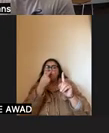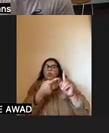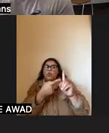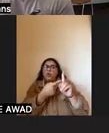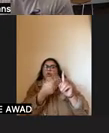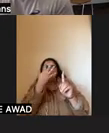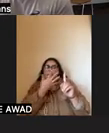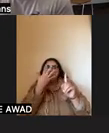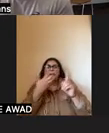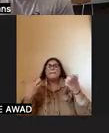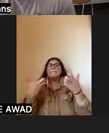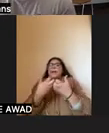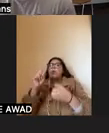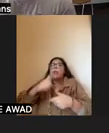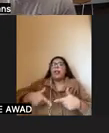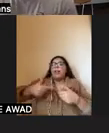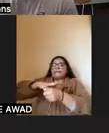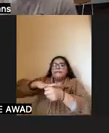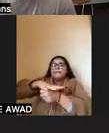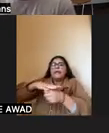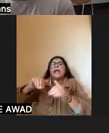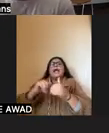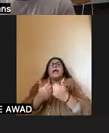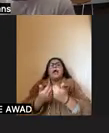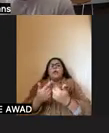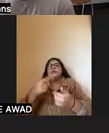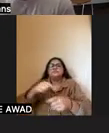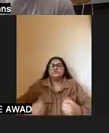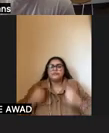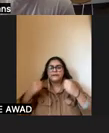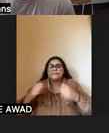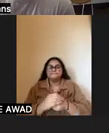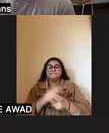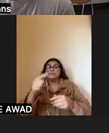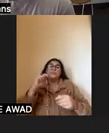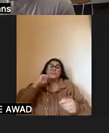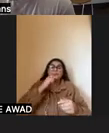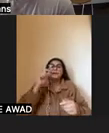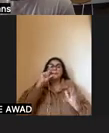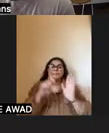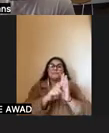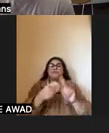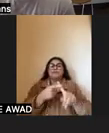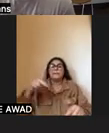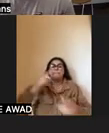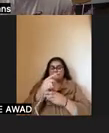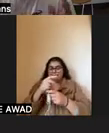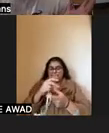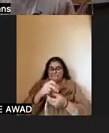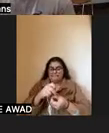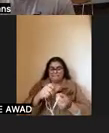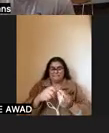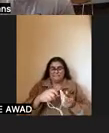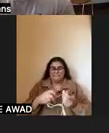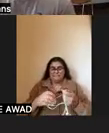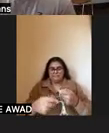of where they live and how they make their living. So this image right here is actually a cool image for my PhD. When